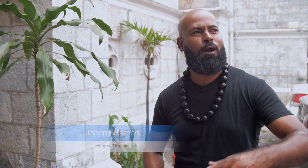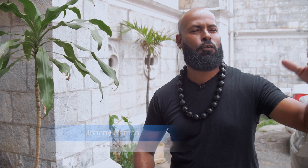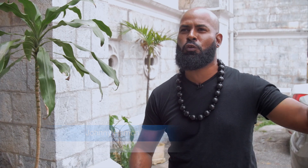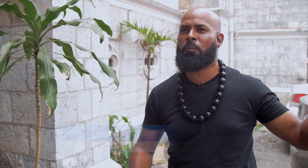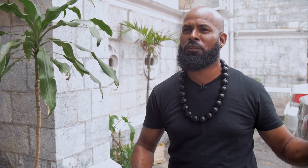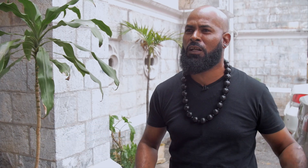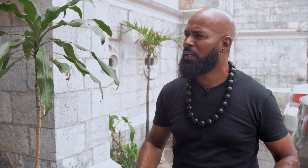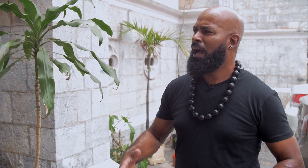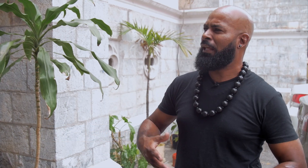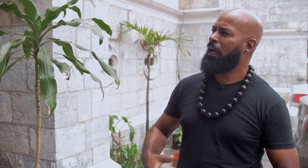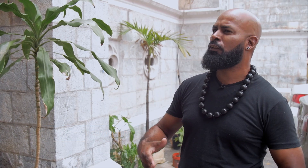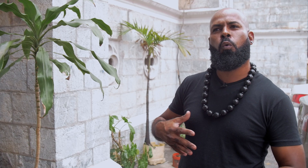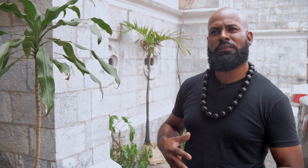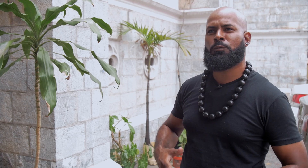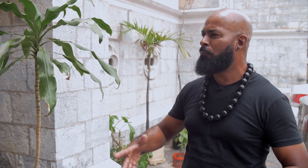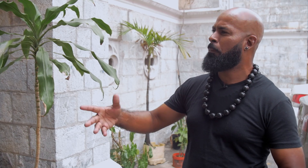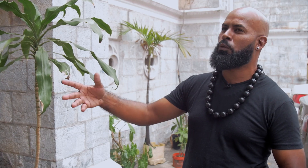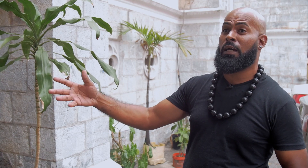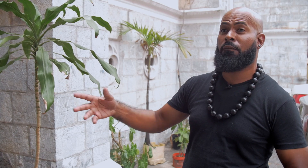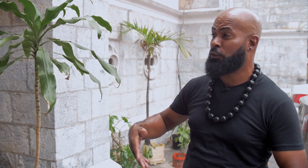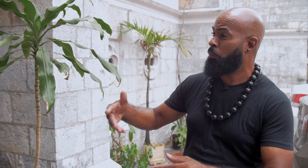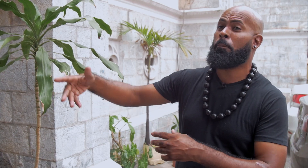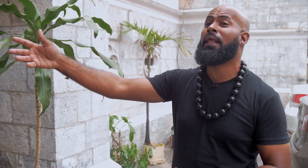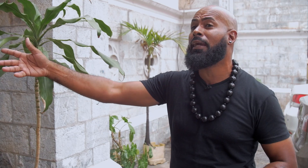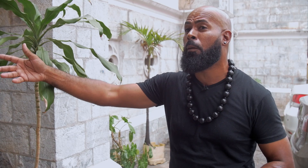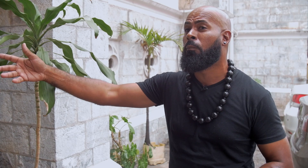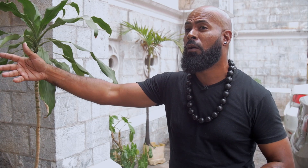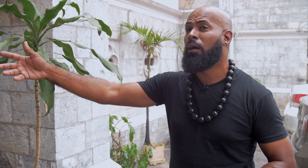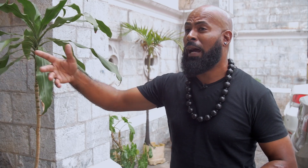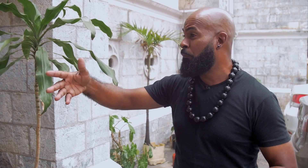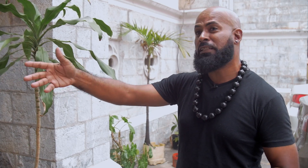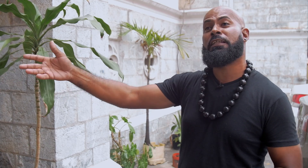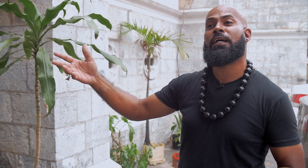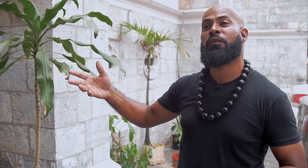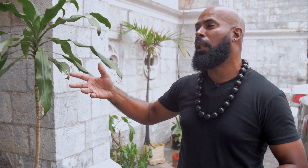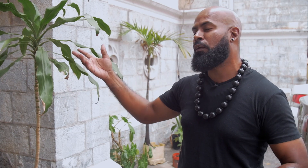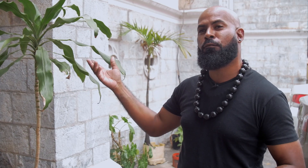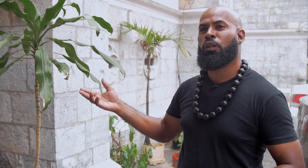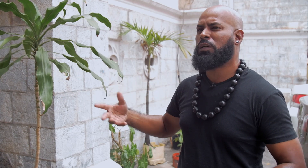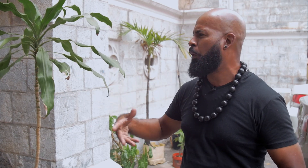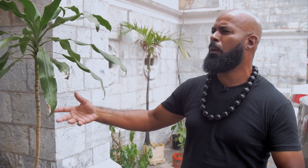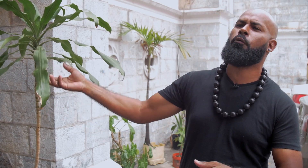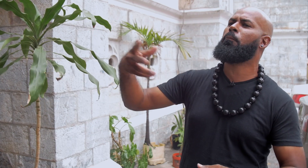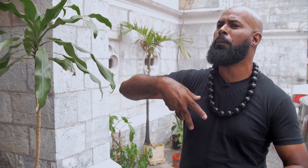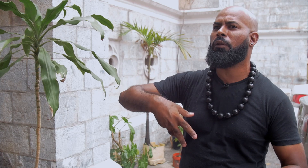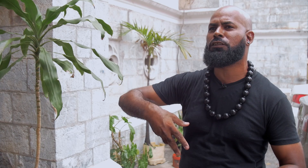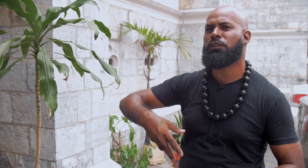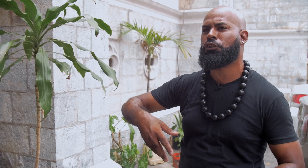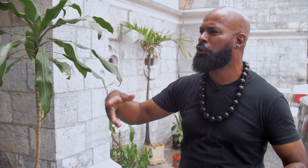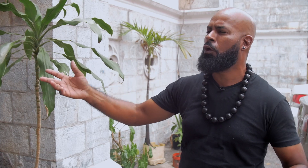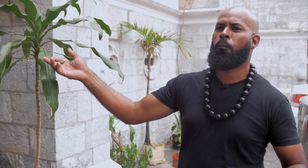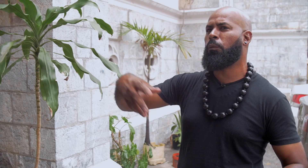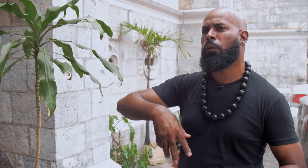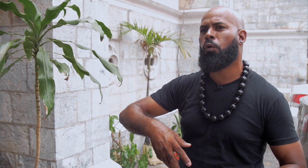jets, they have huge mansions, and God tells me I'm supposed to have that, so I want to be like him. And I'm seeing he's having a lot of followers. I want to bring people into